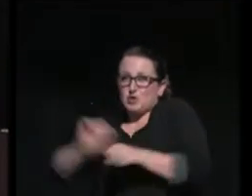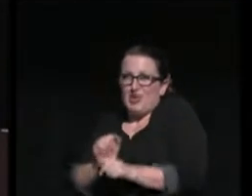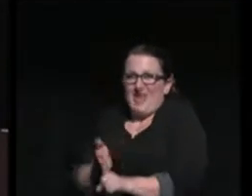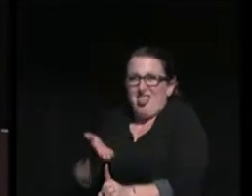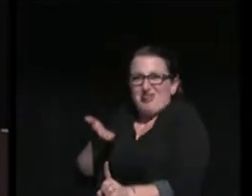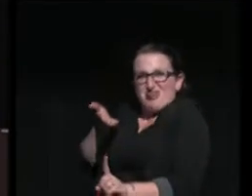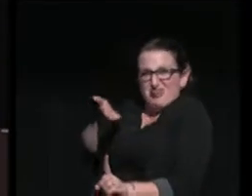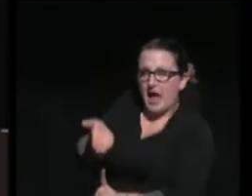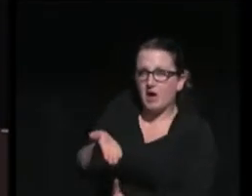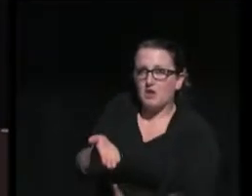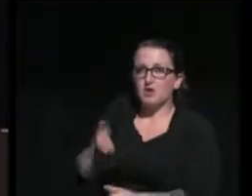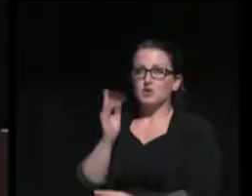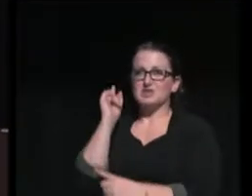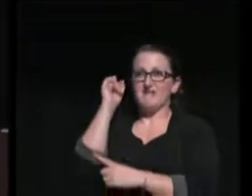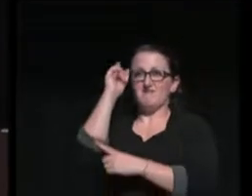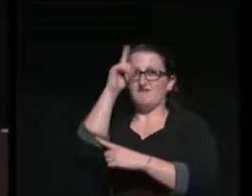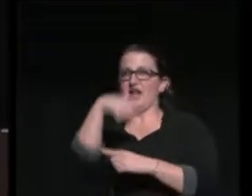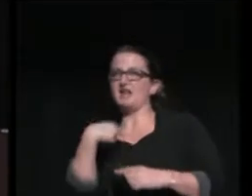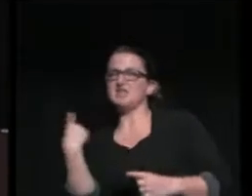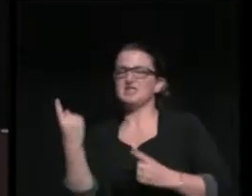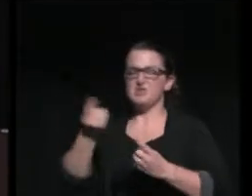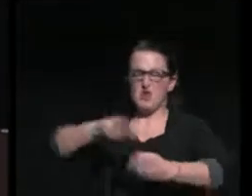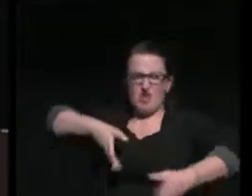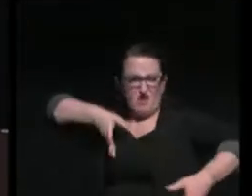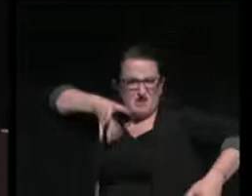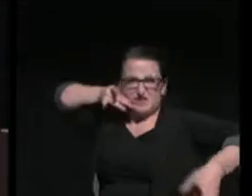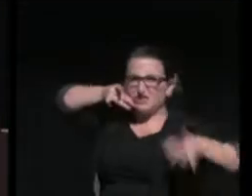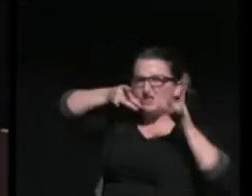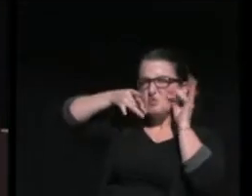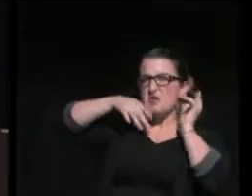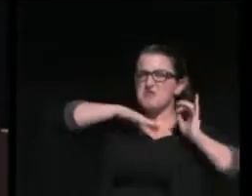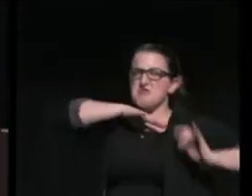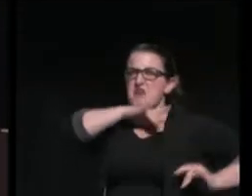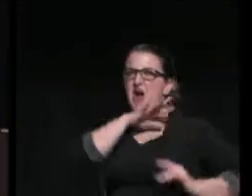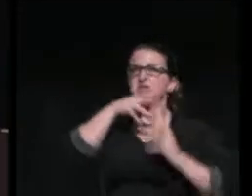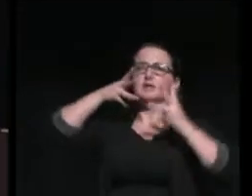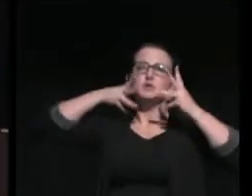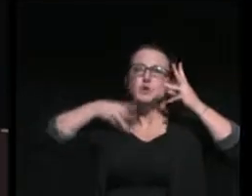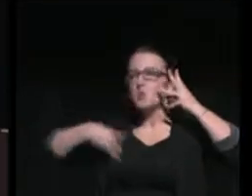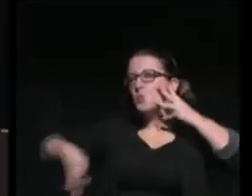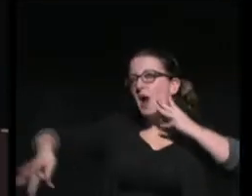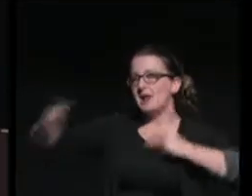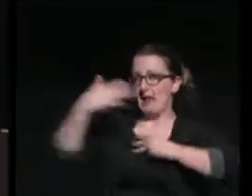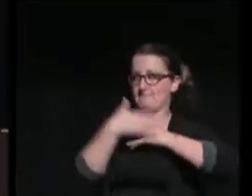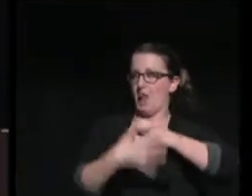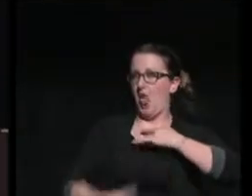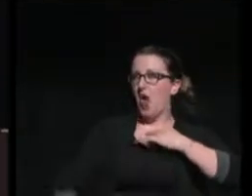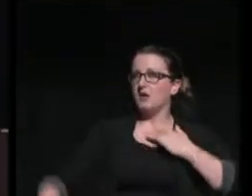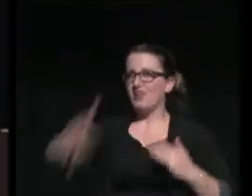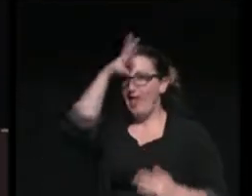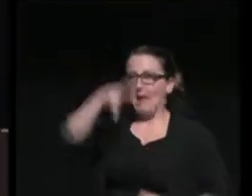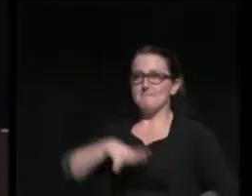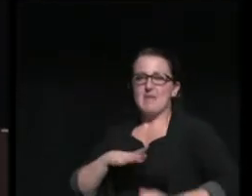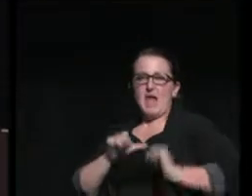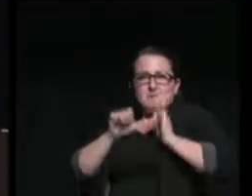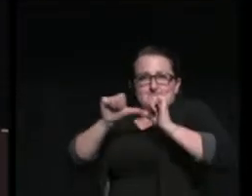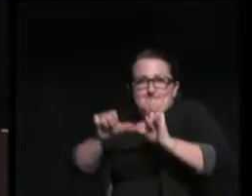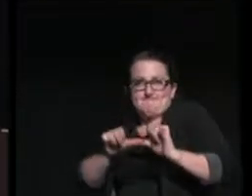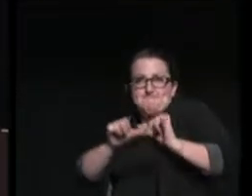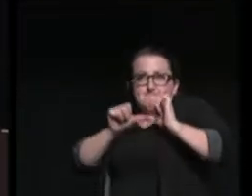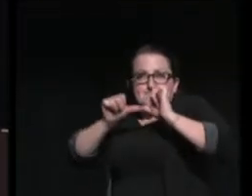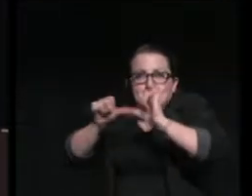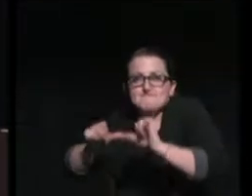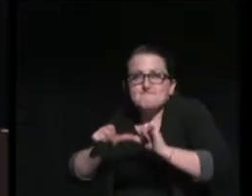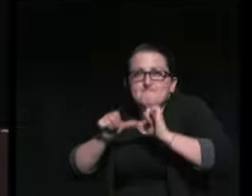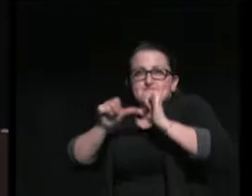whose face is marred by dust and sweat and blood, who strives valiantly, who errs, who